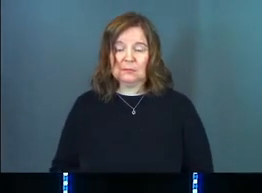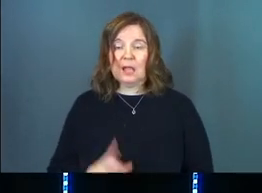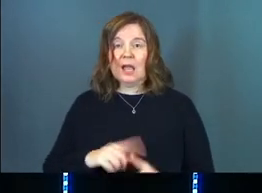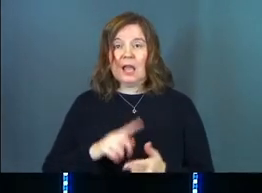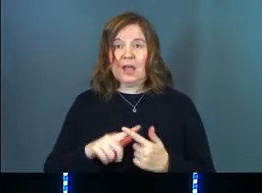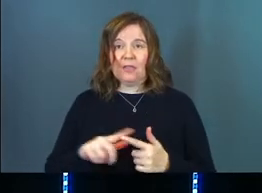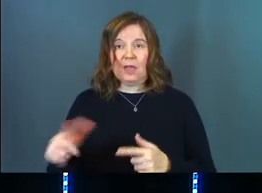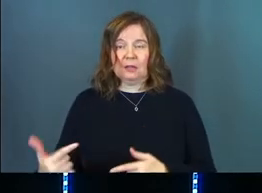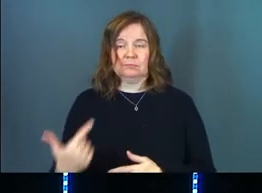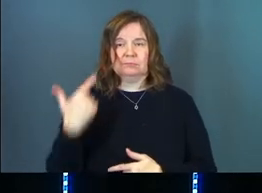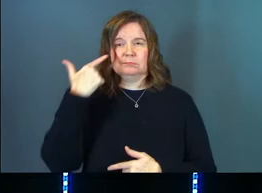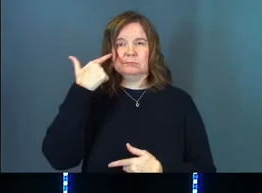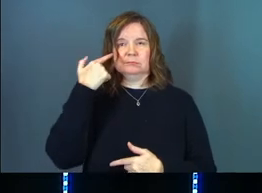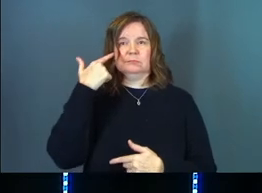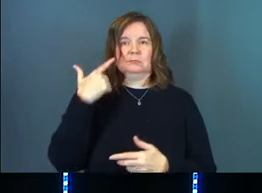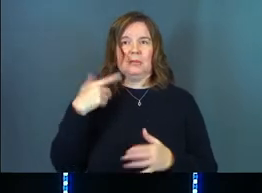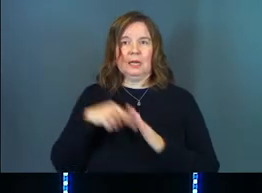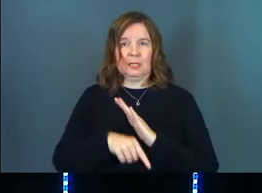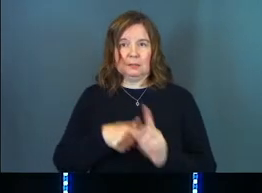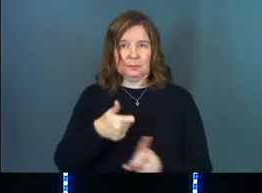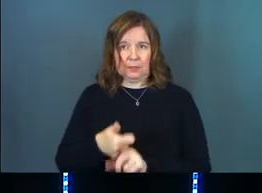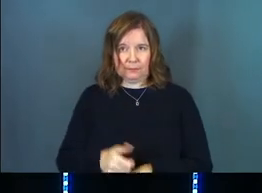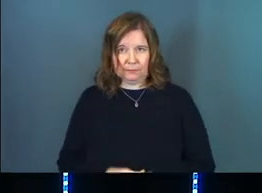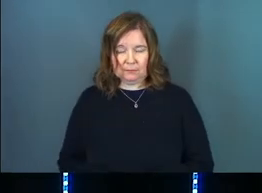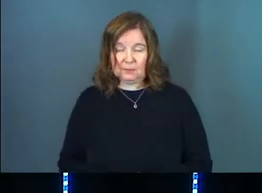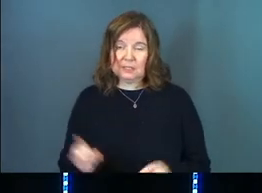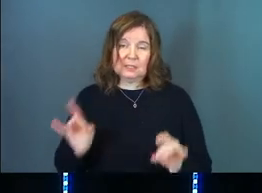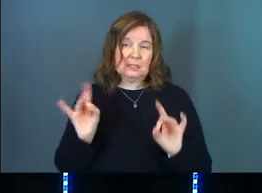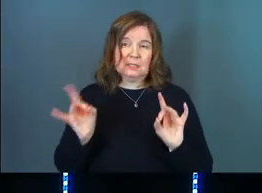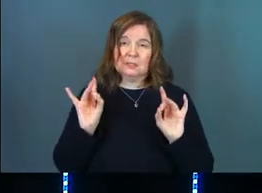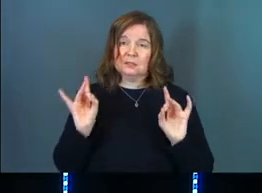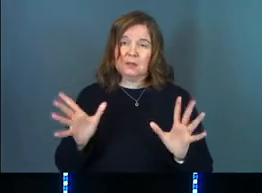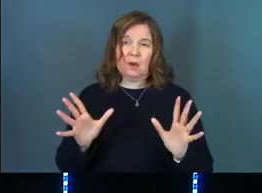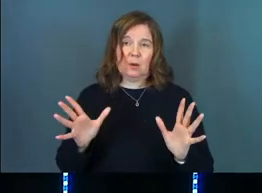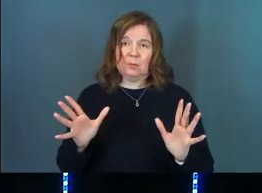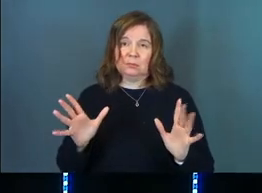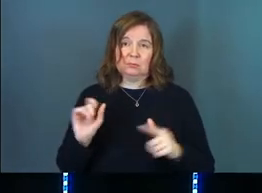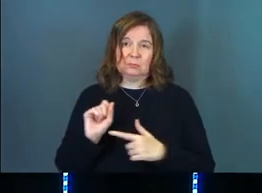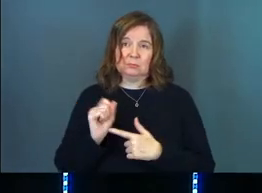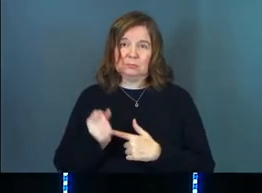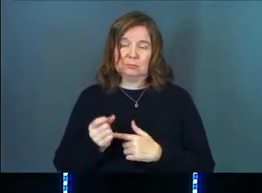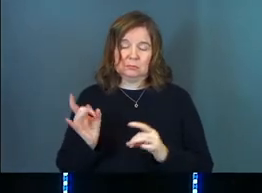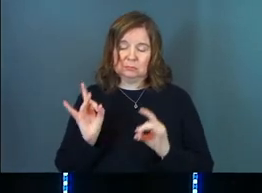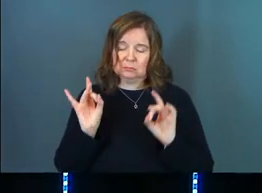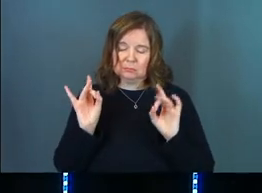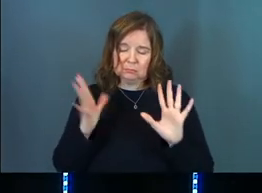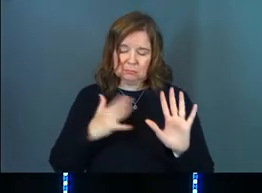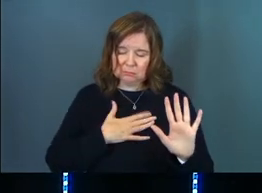Then he turned the gun on himself and killed himself. Terrible, terrible tragedy.